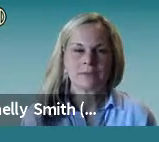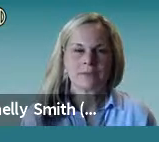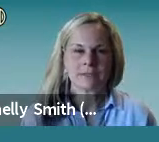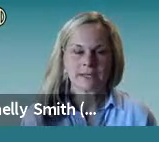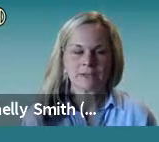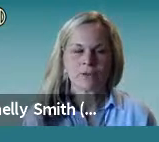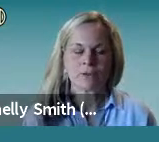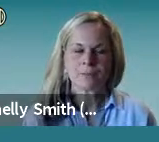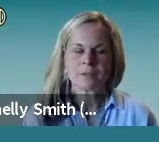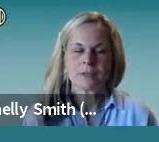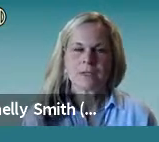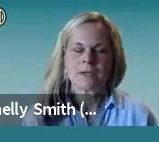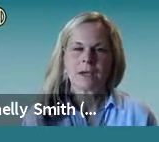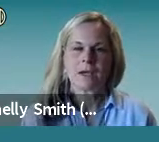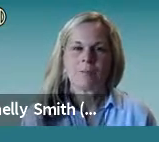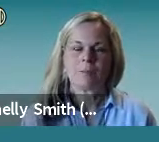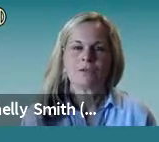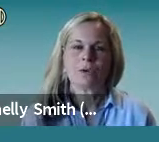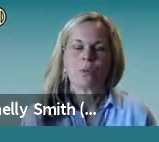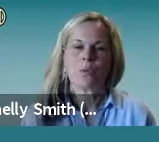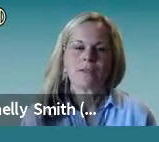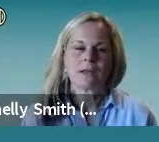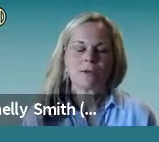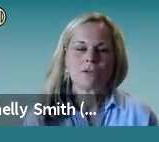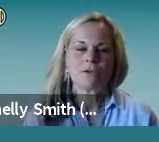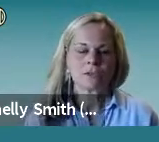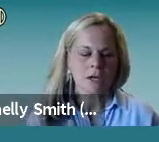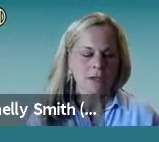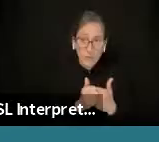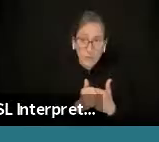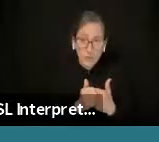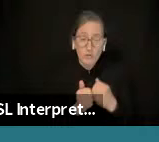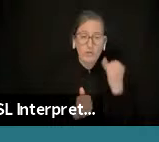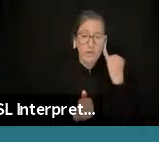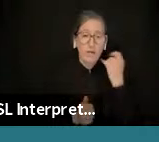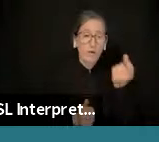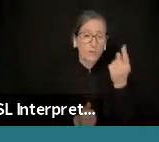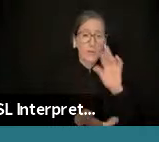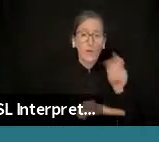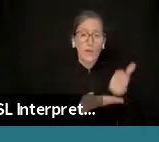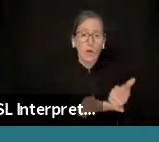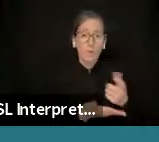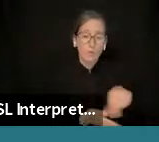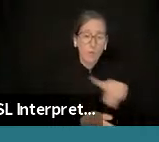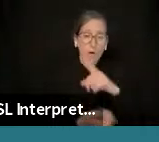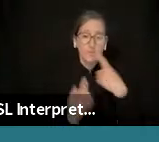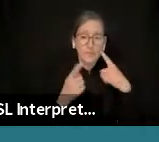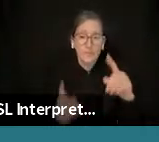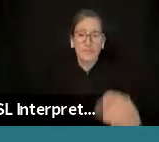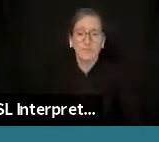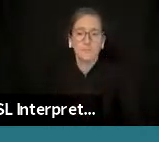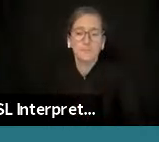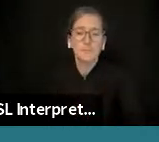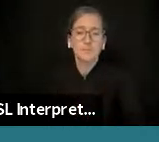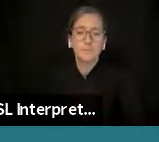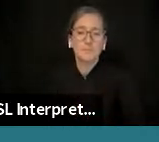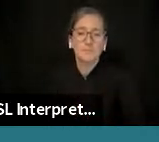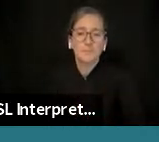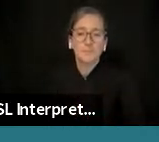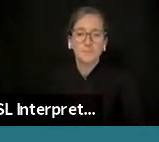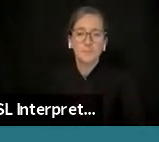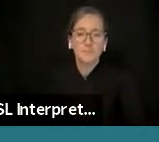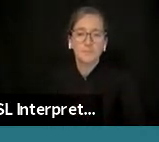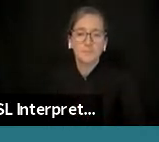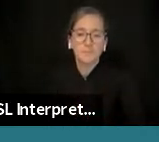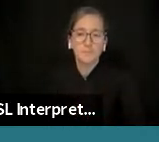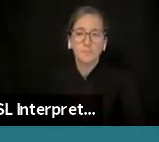you all can be successful. So what I thought I would do is talk a little bit about how we got to the point of having a Human